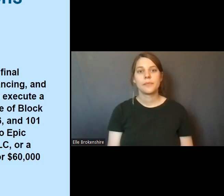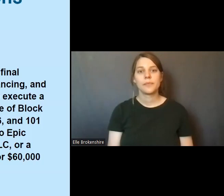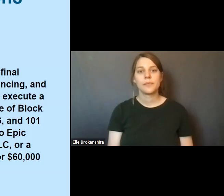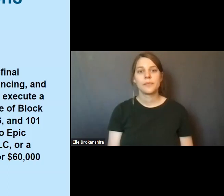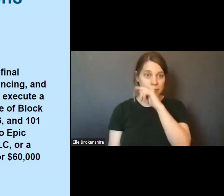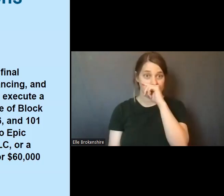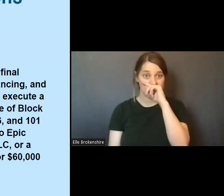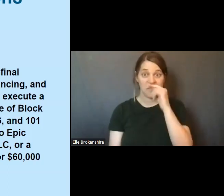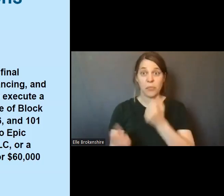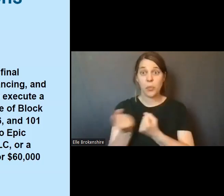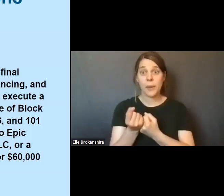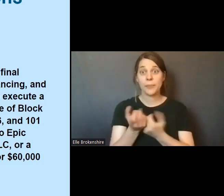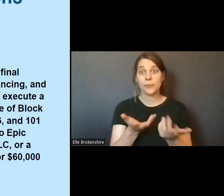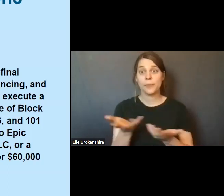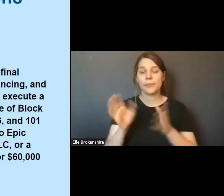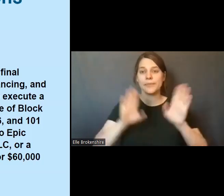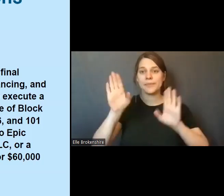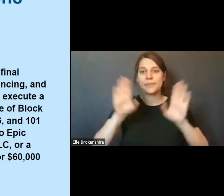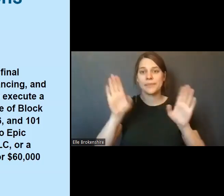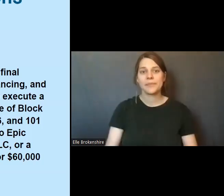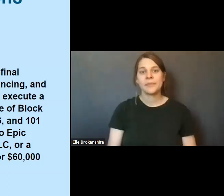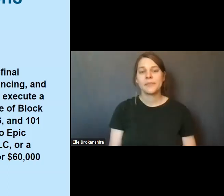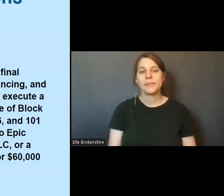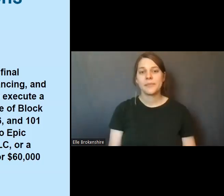All those in favor? All right.